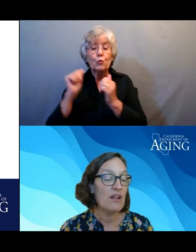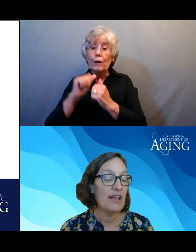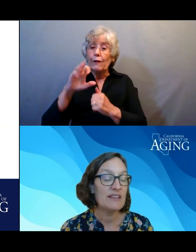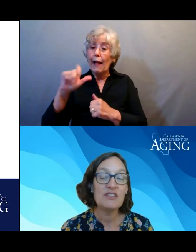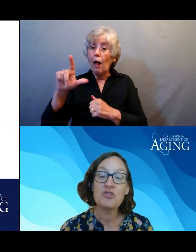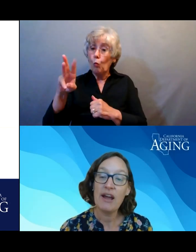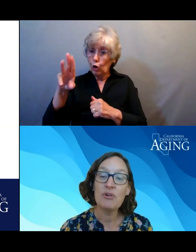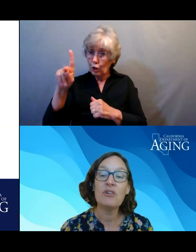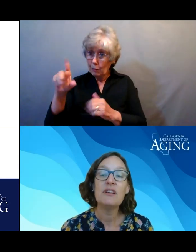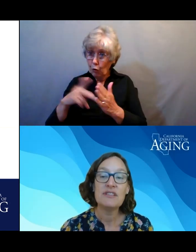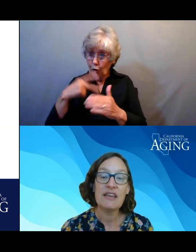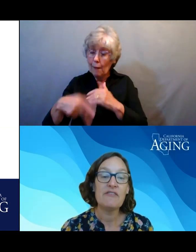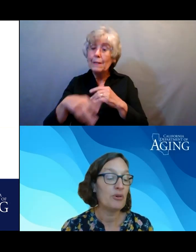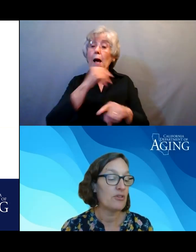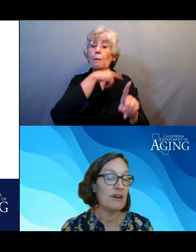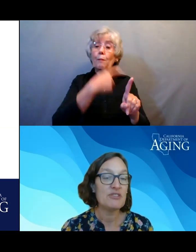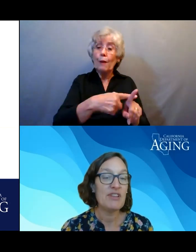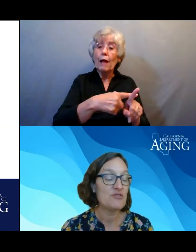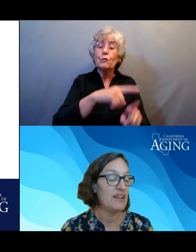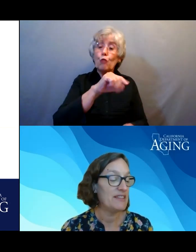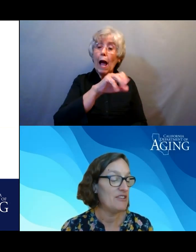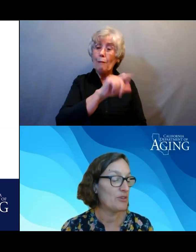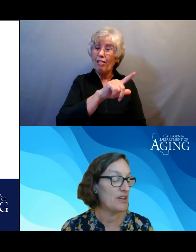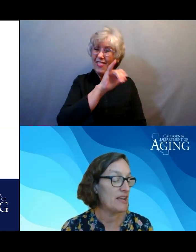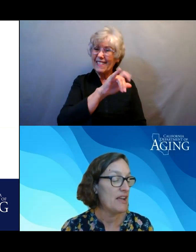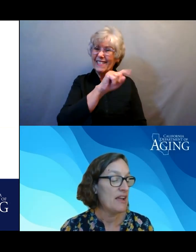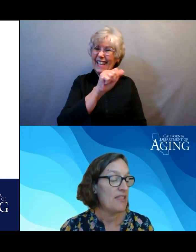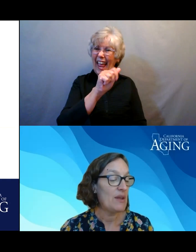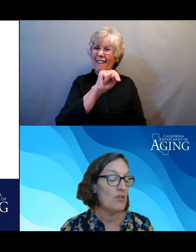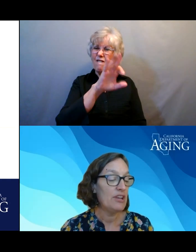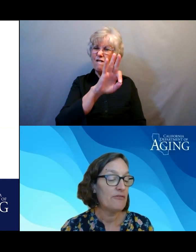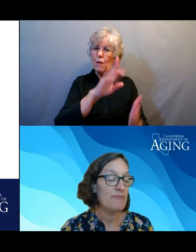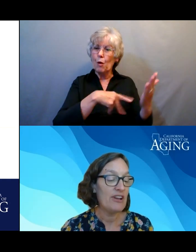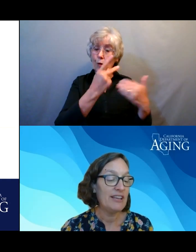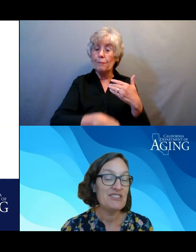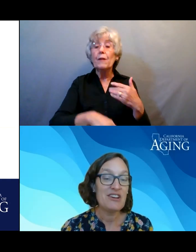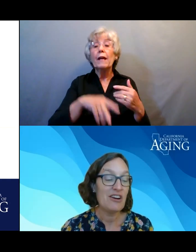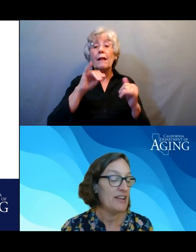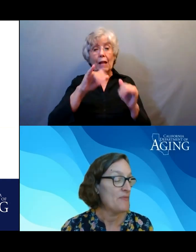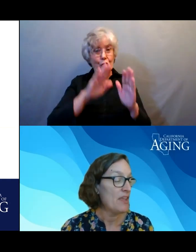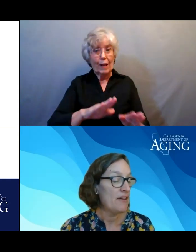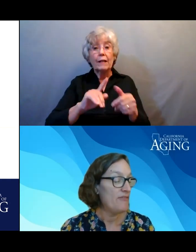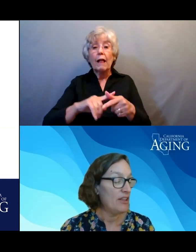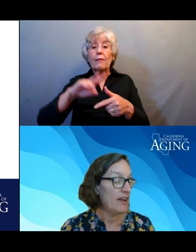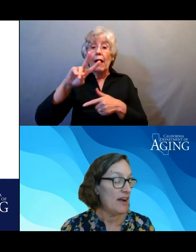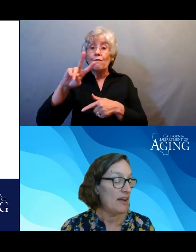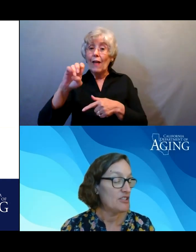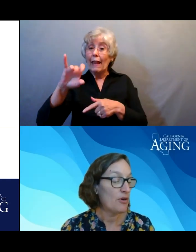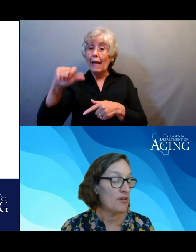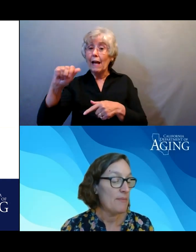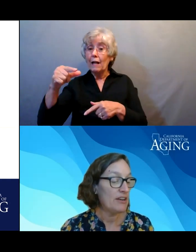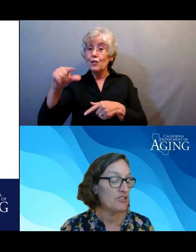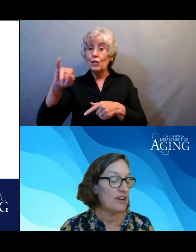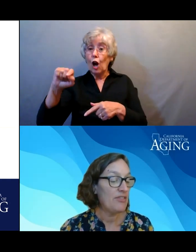as well as the tribal TANF program. So that's great. Thank you, Brittany. Then we'll hear from Felia Ajitari. Felia